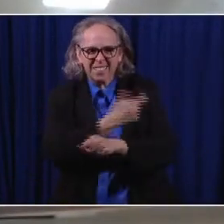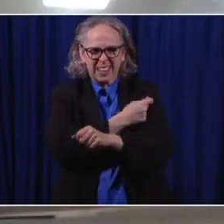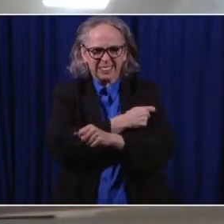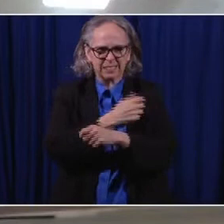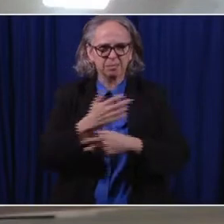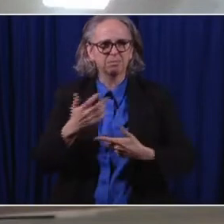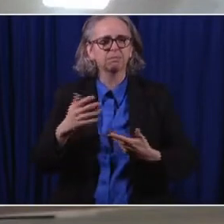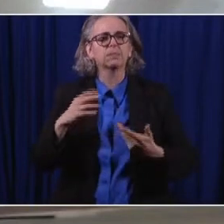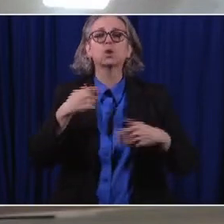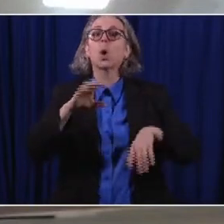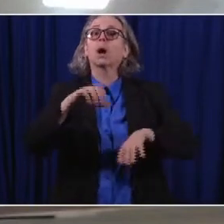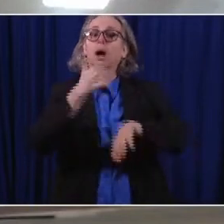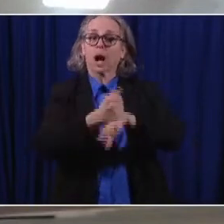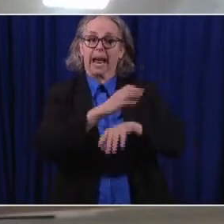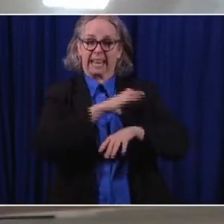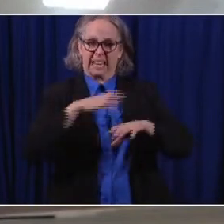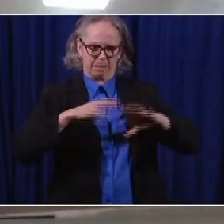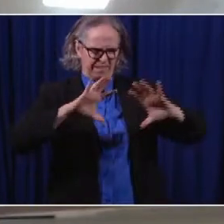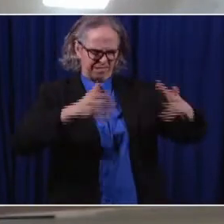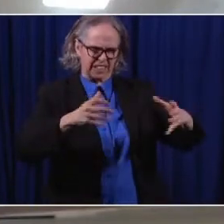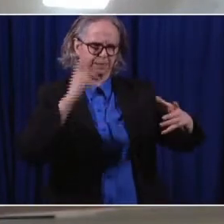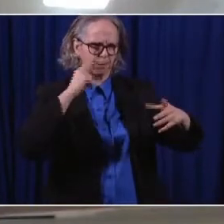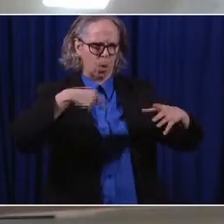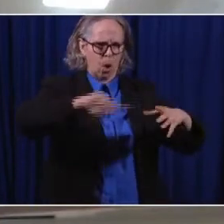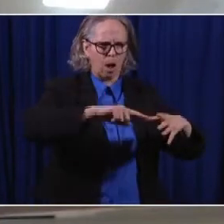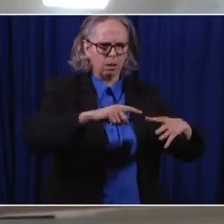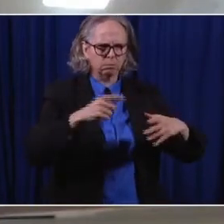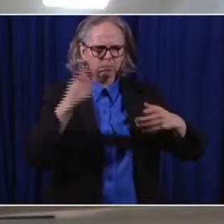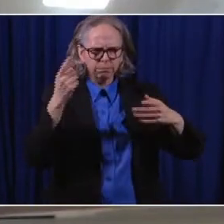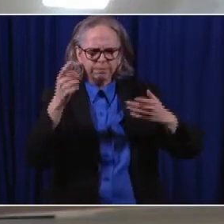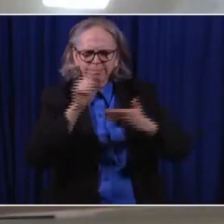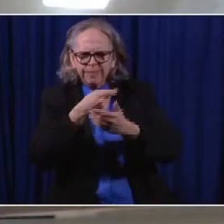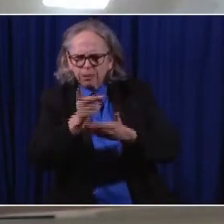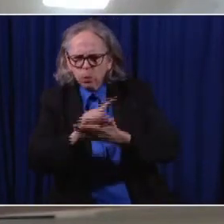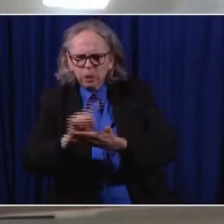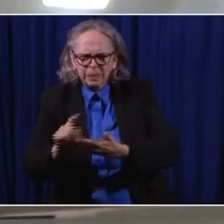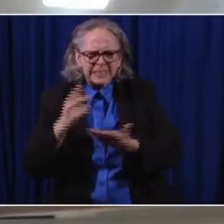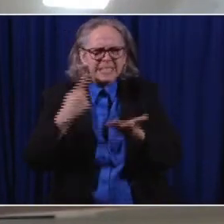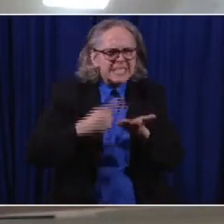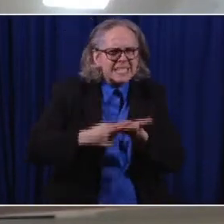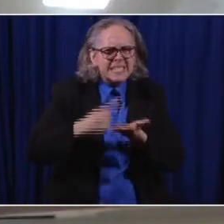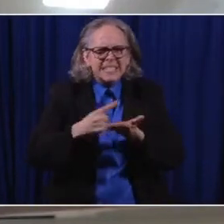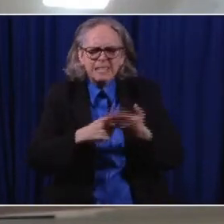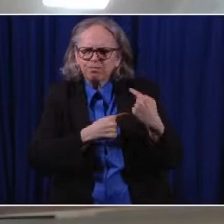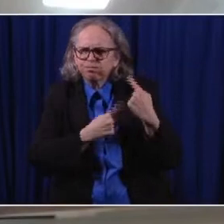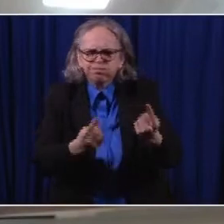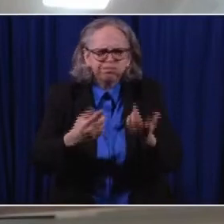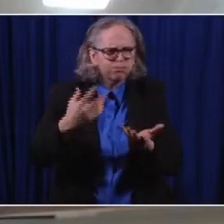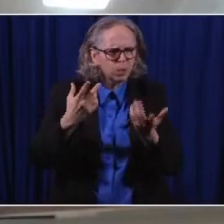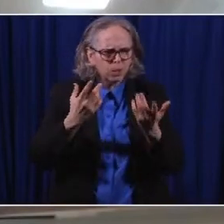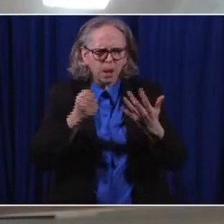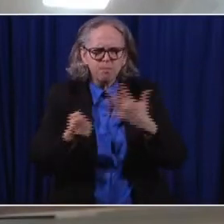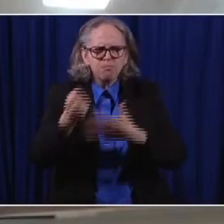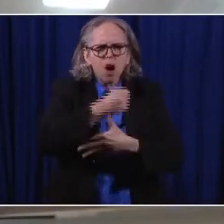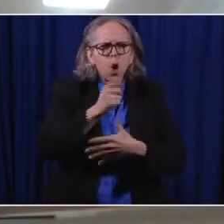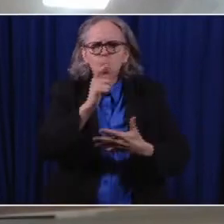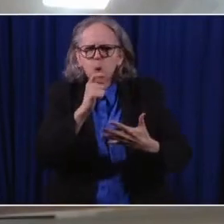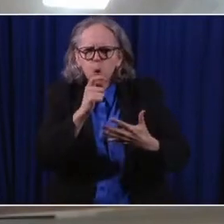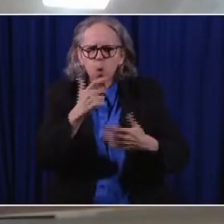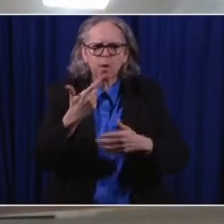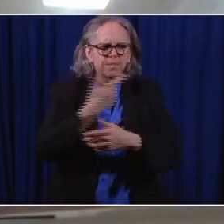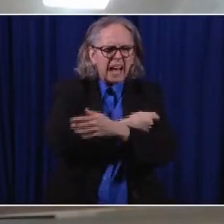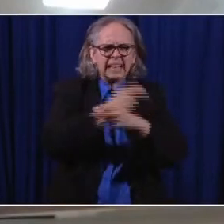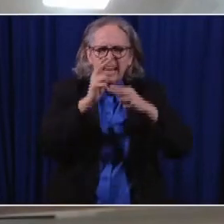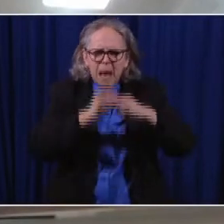for weeks, following the guidelines given to us by the government about who of our frontline